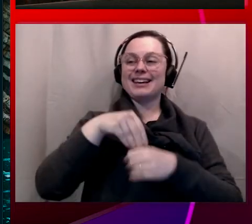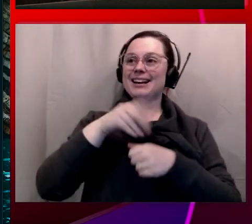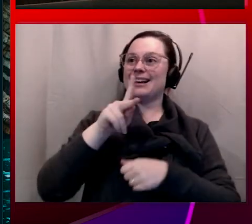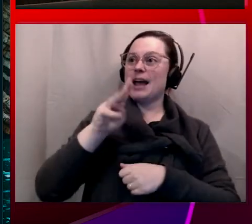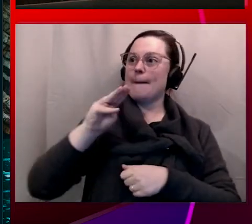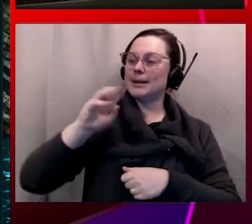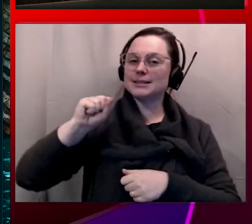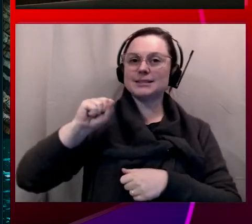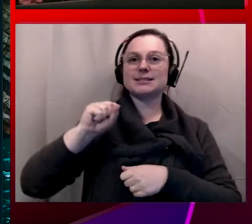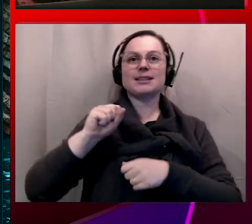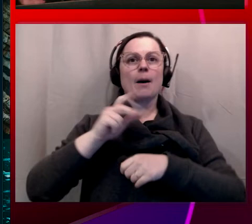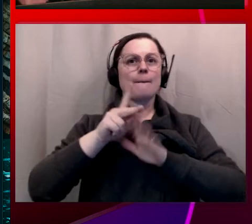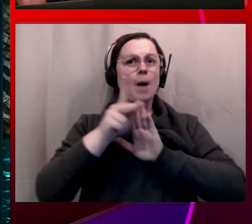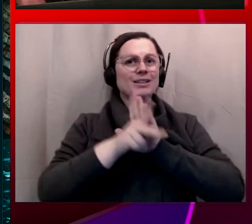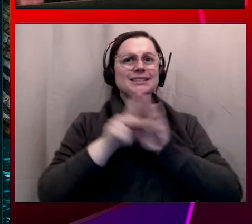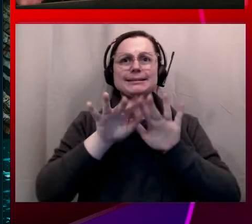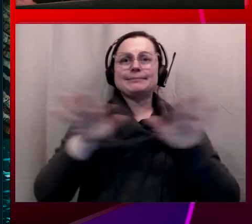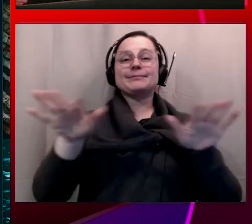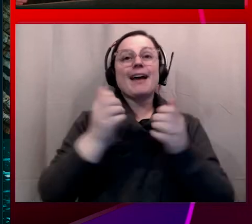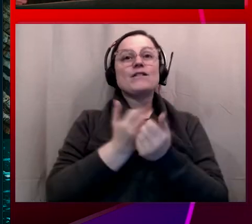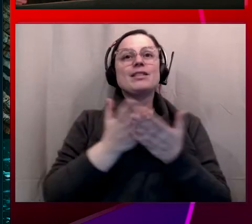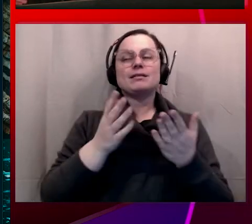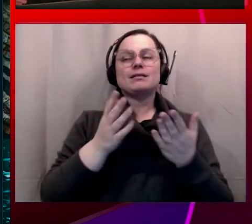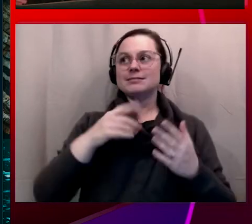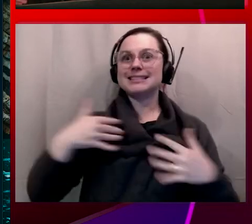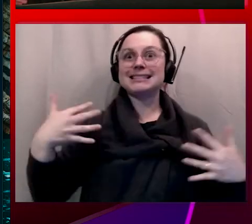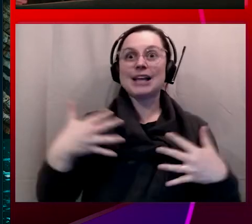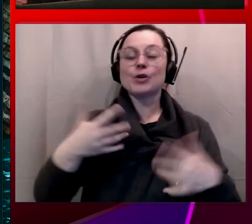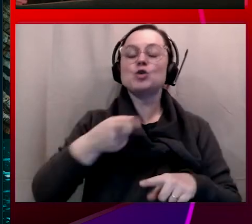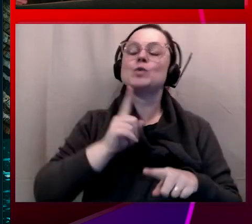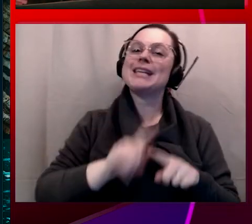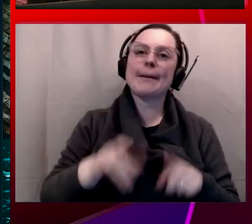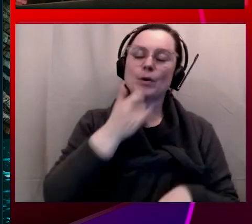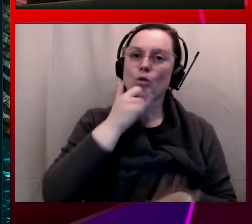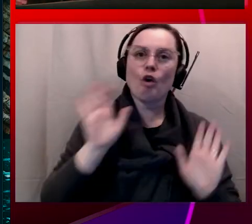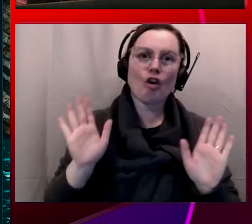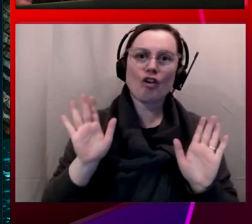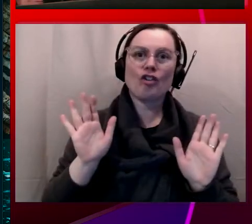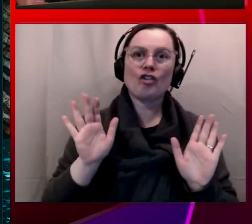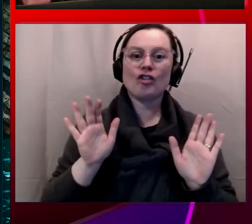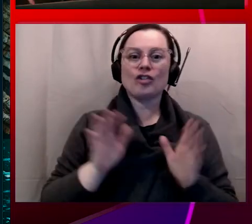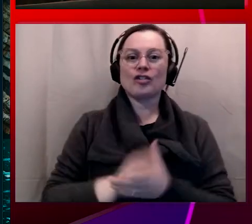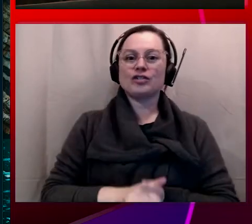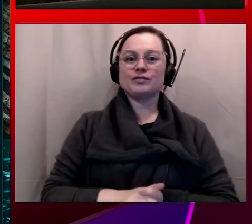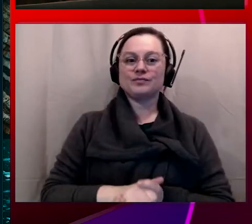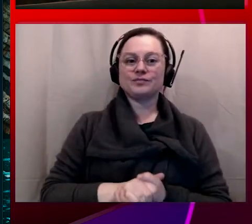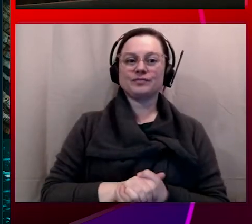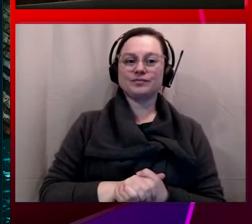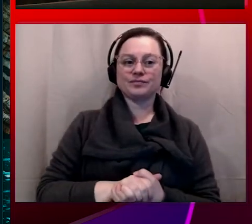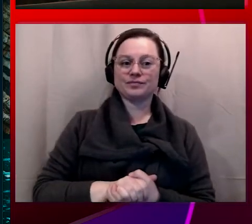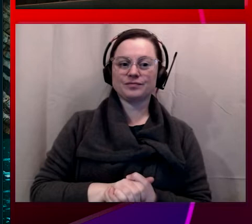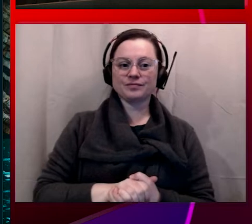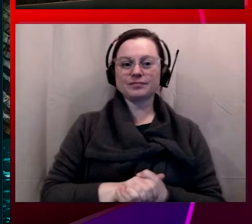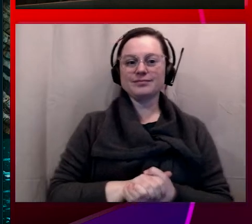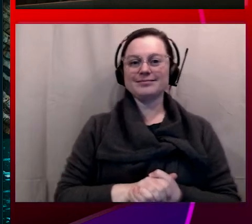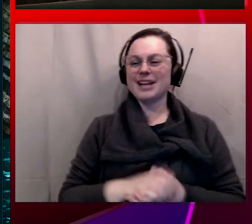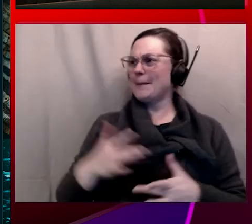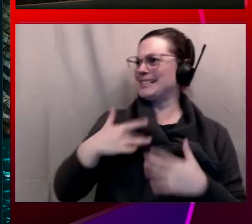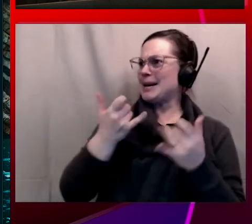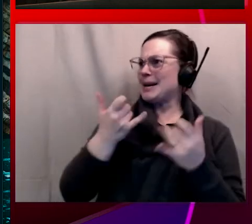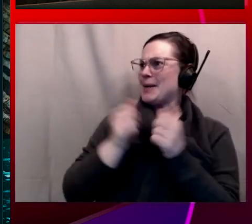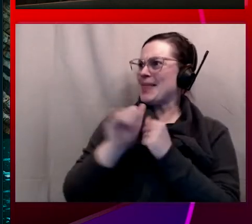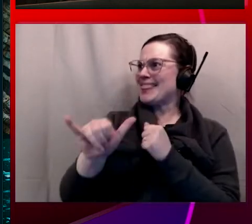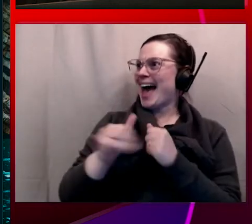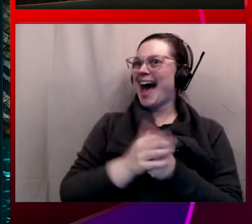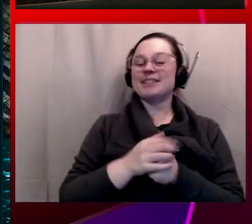it's scary because you just can't get it wrong. You know? Yeah. I'm excited to play around with it. Yeah. Is